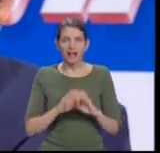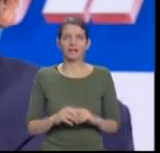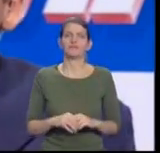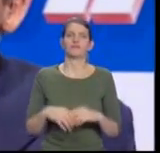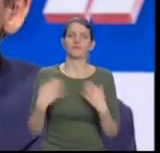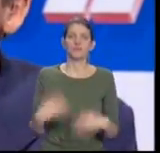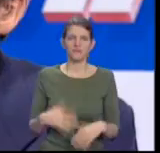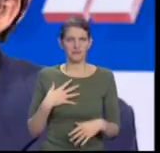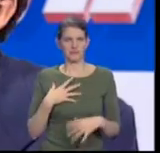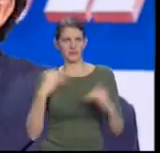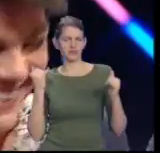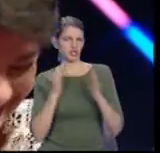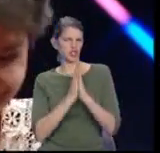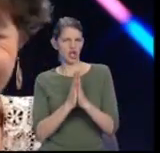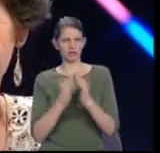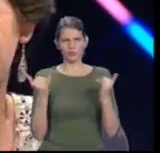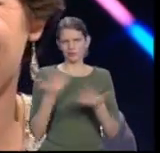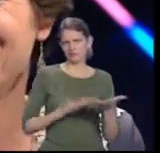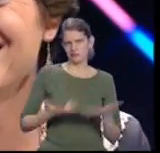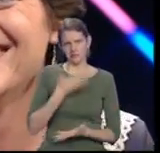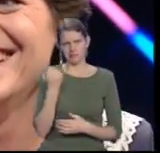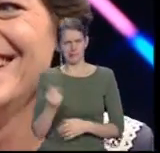wow at church socials, won't it? Eh?